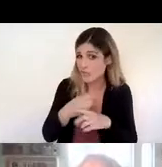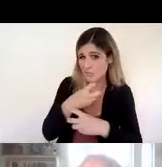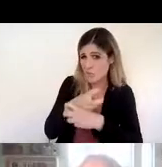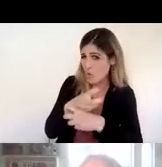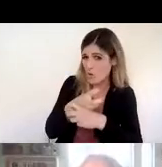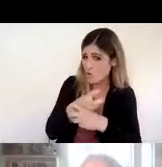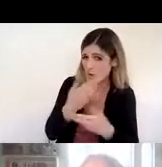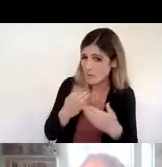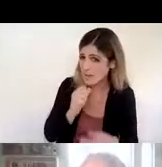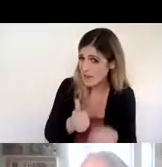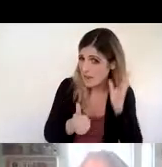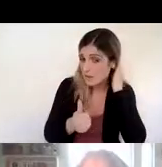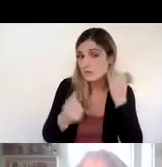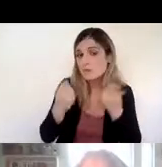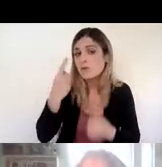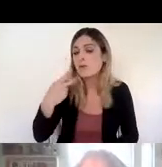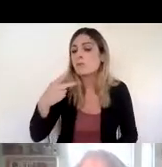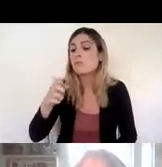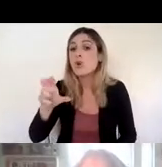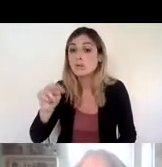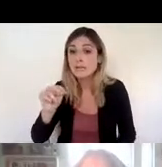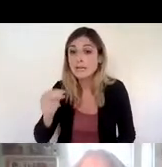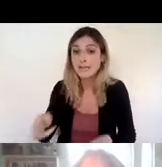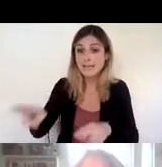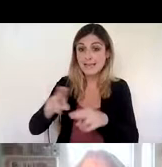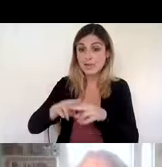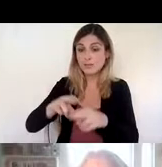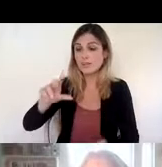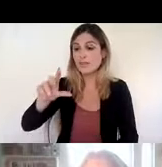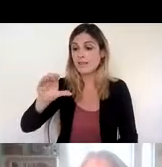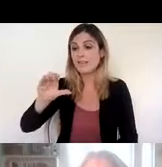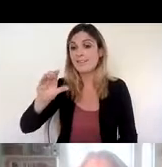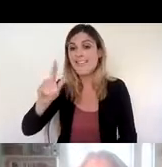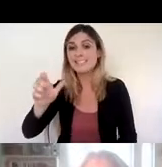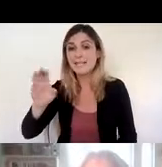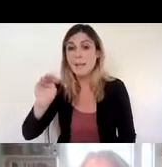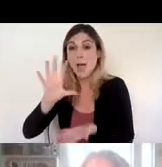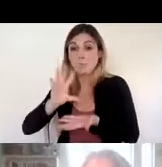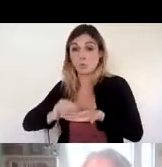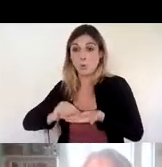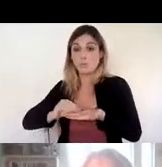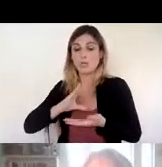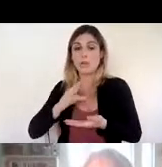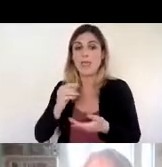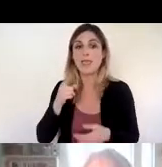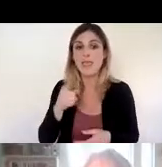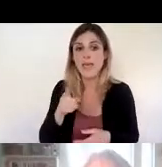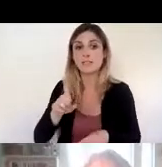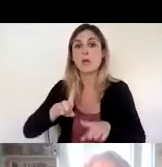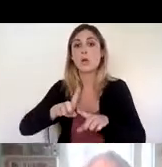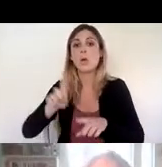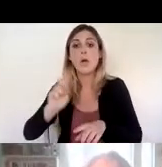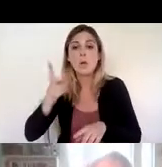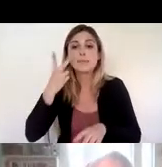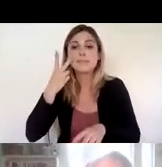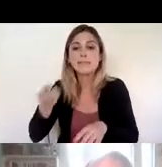because protein increases calcium absorption, and this is where the increased urinary calcium appears to be coming from.